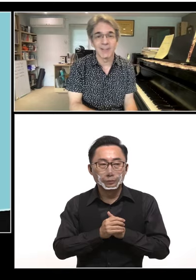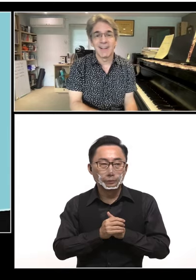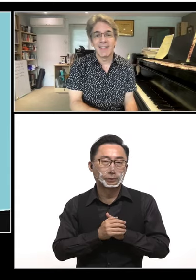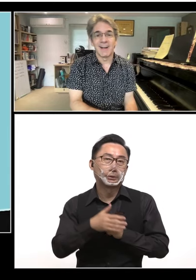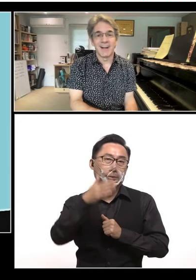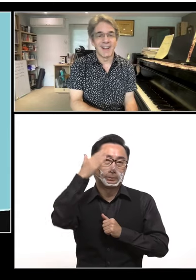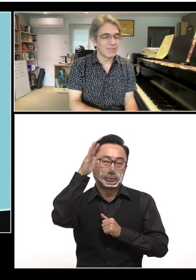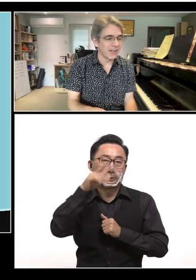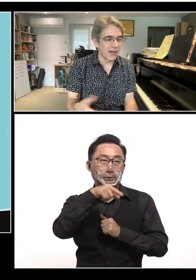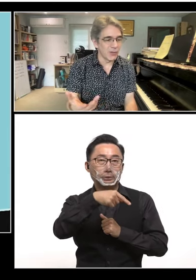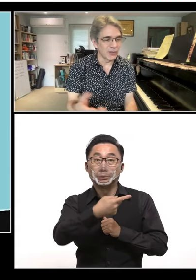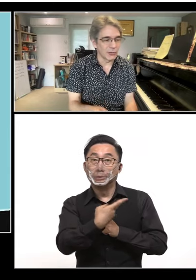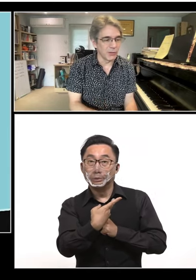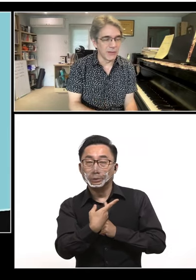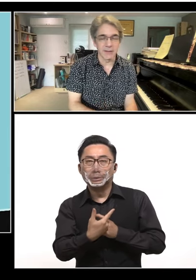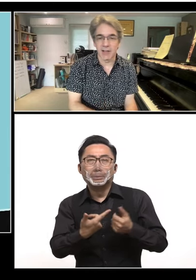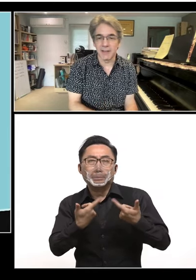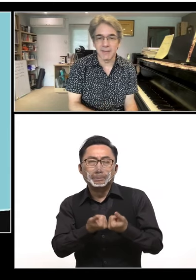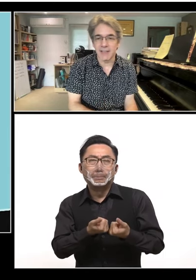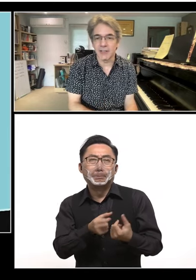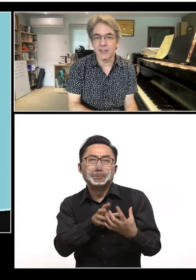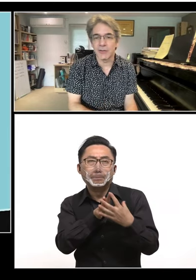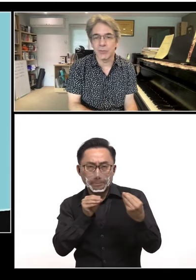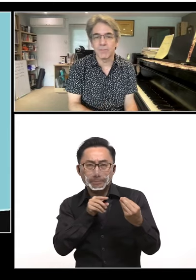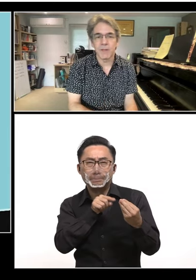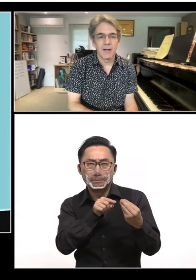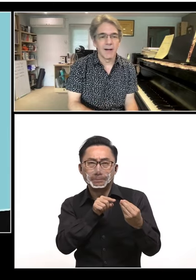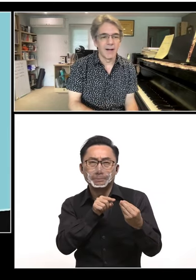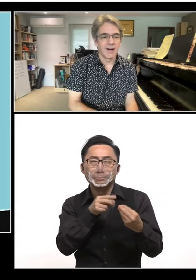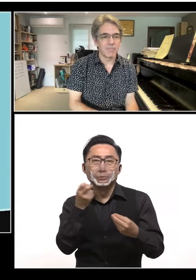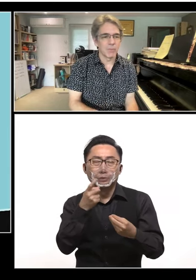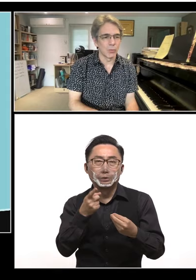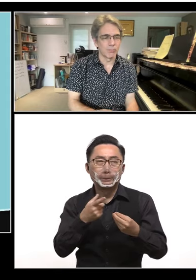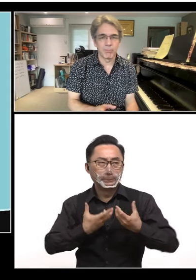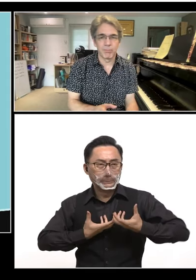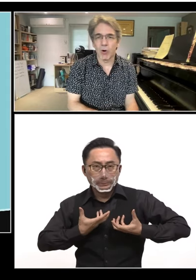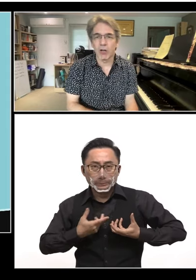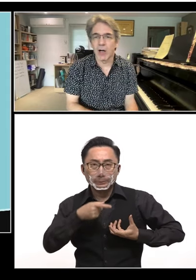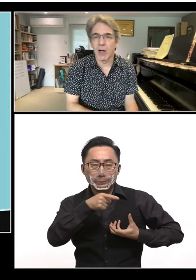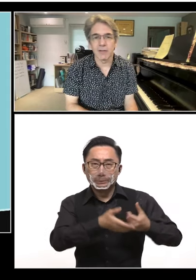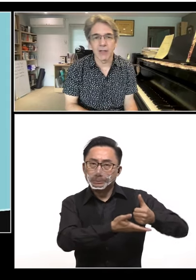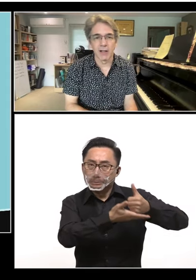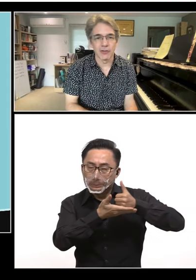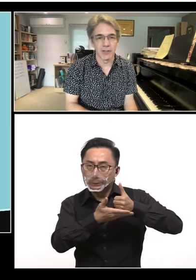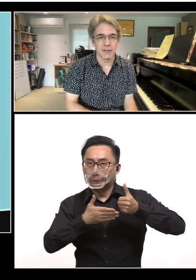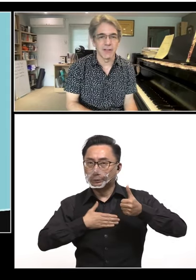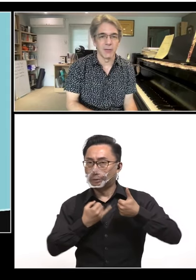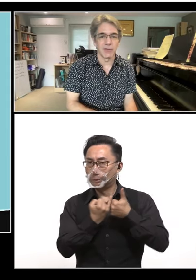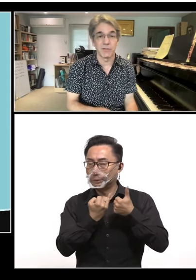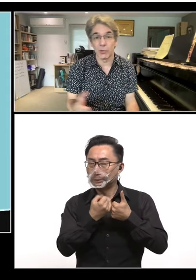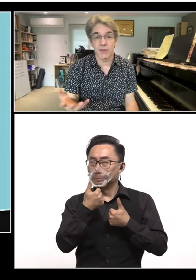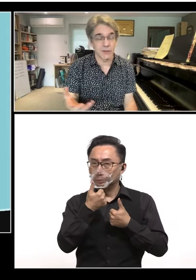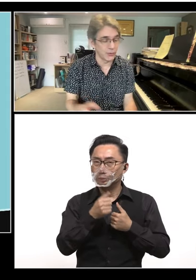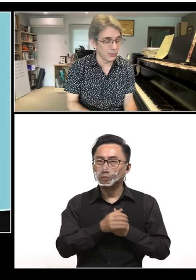together. And I was incredibly excited to teach this student. There were all kinds of challenges that I